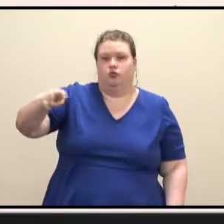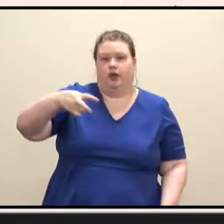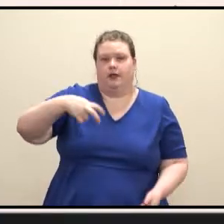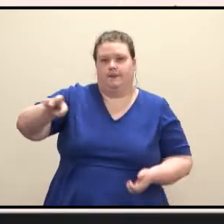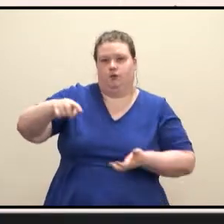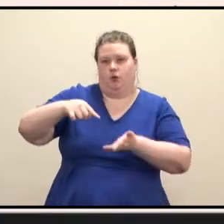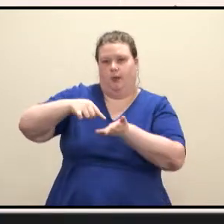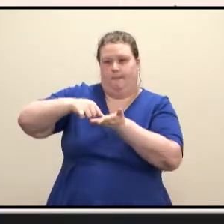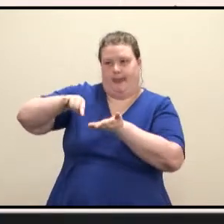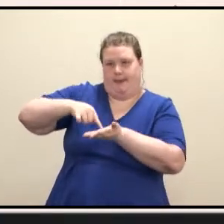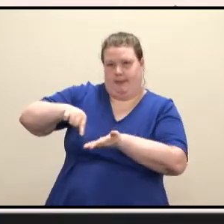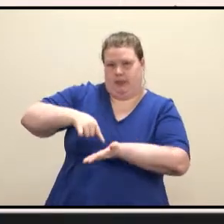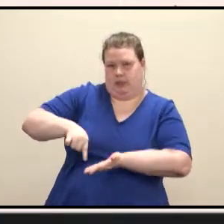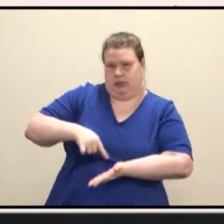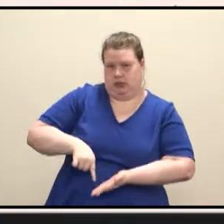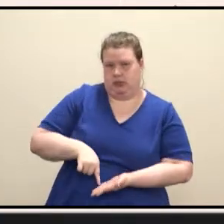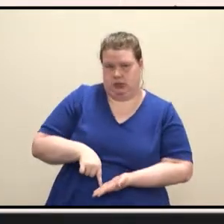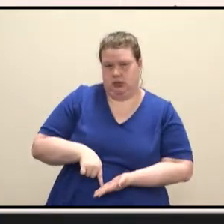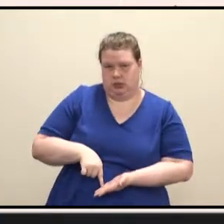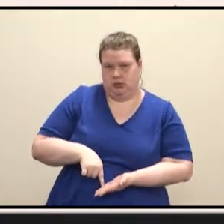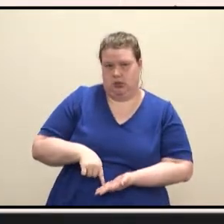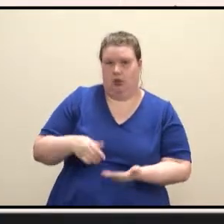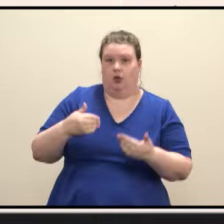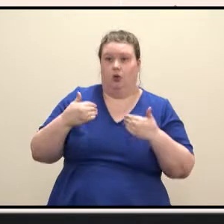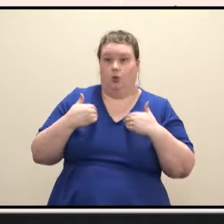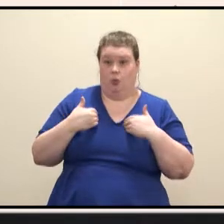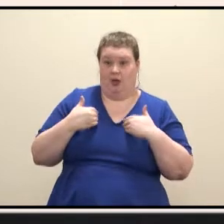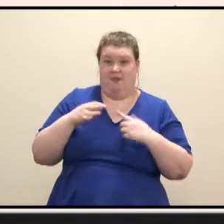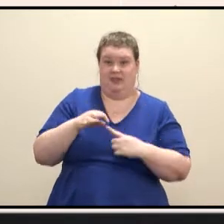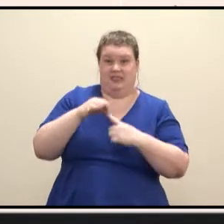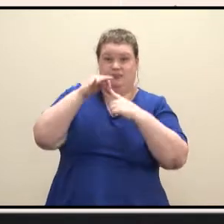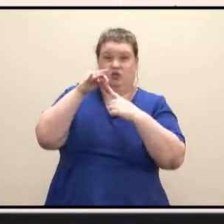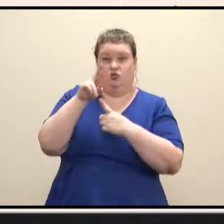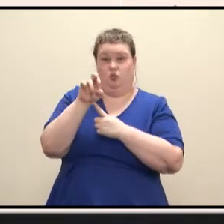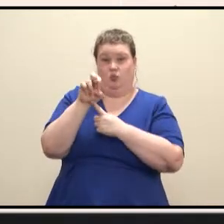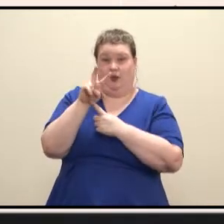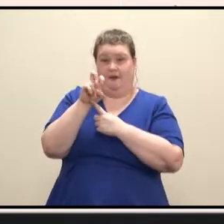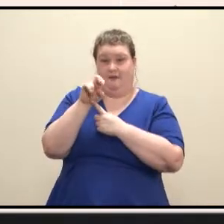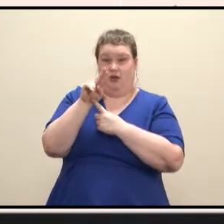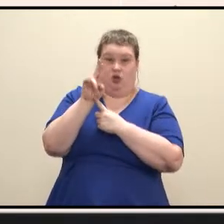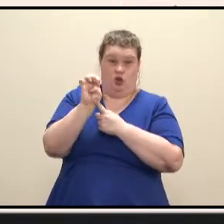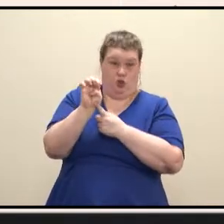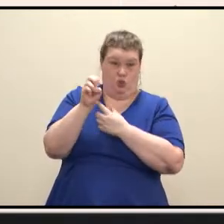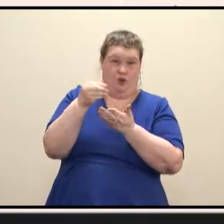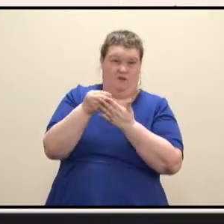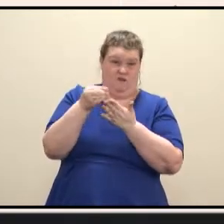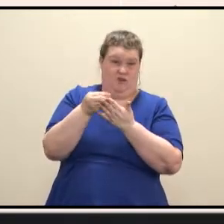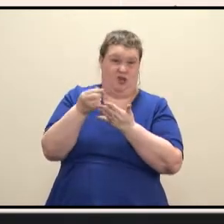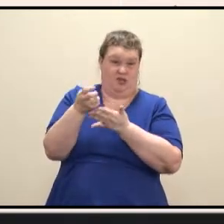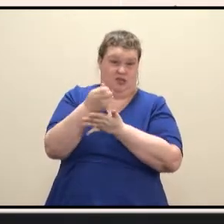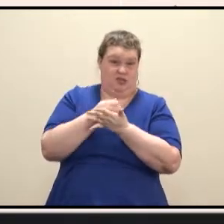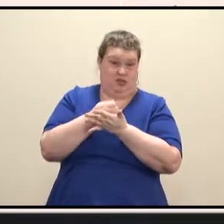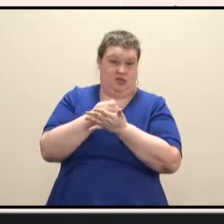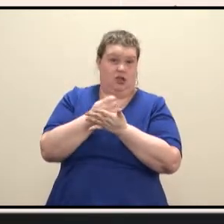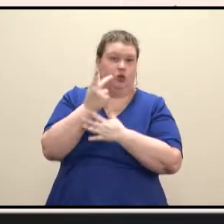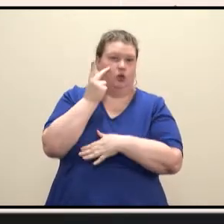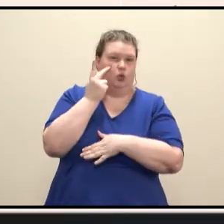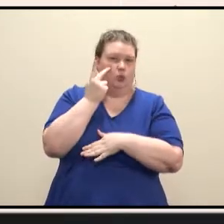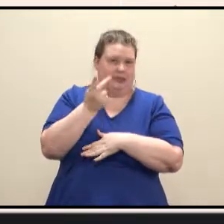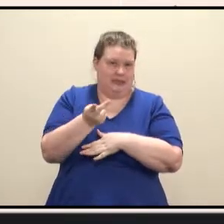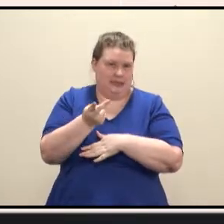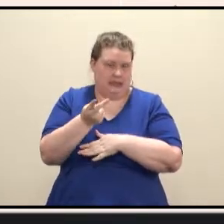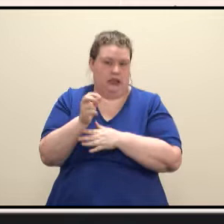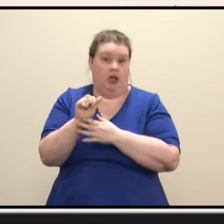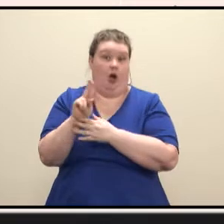a number of funds that we run in special revenue funds that you'll also see as you adopt budgets